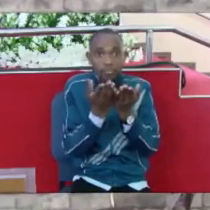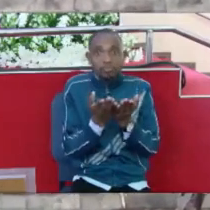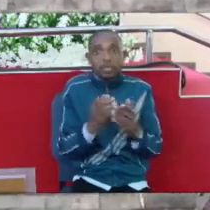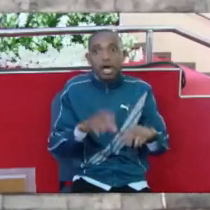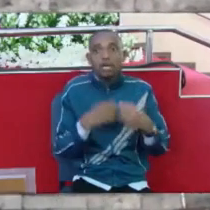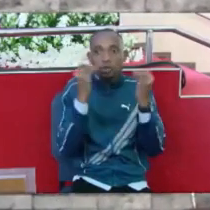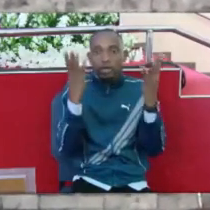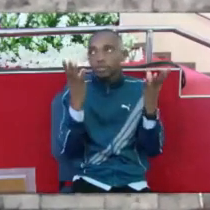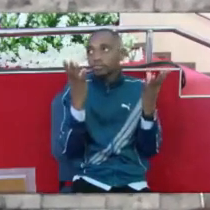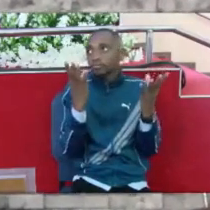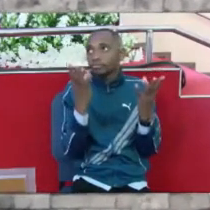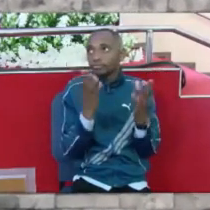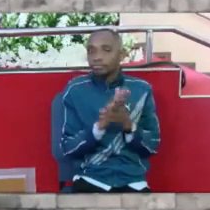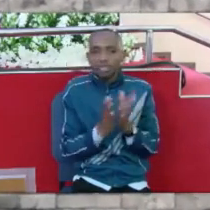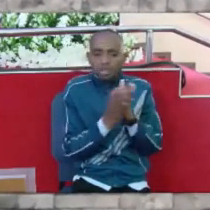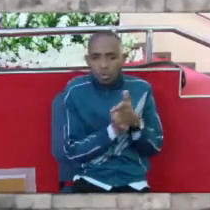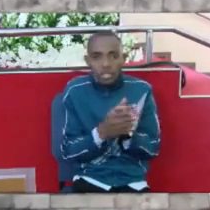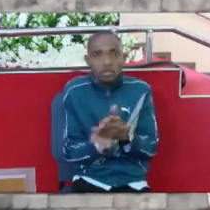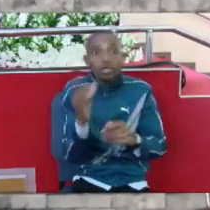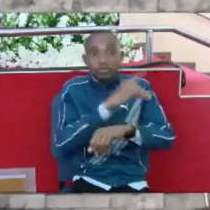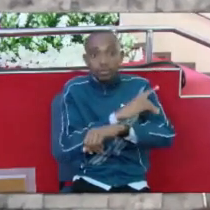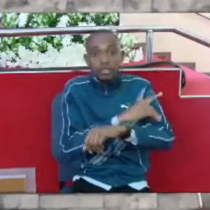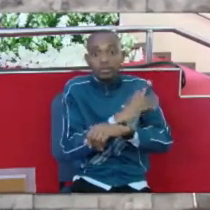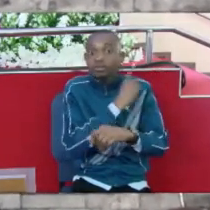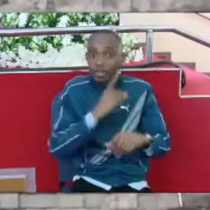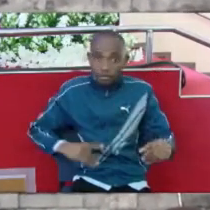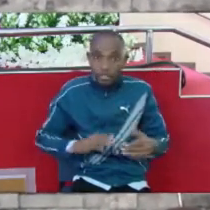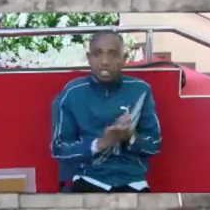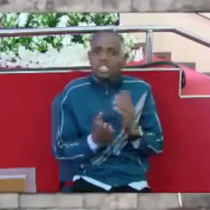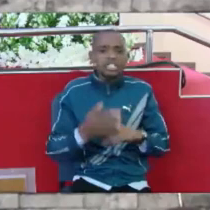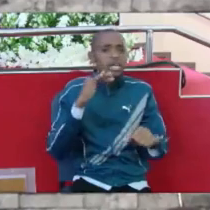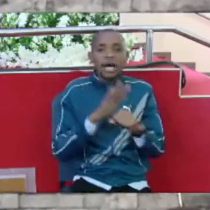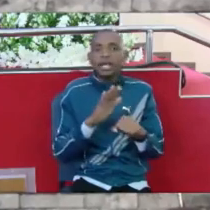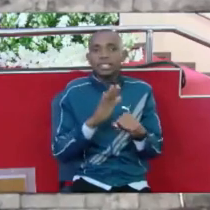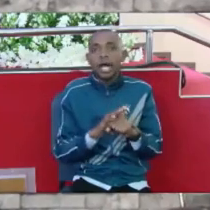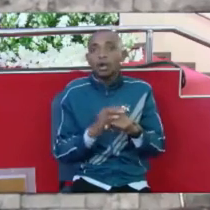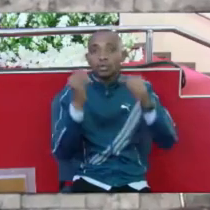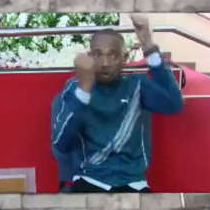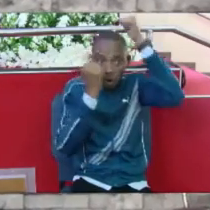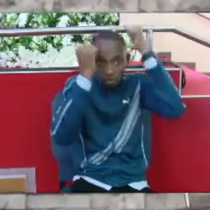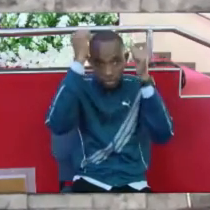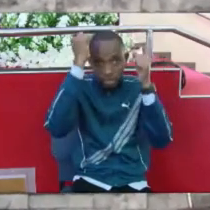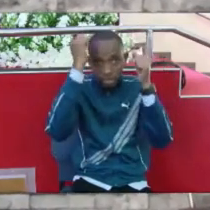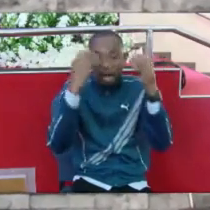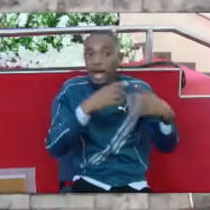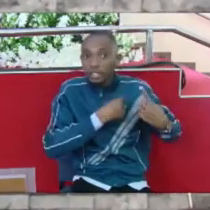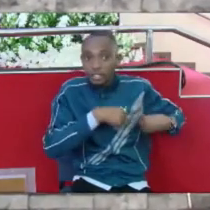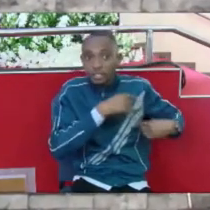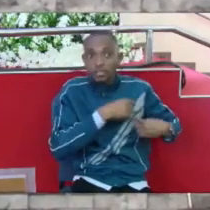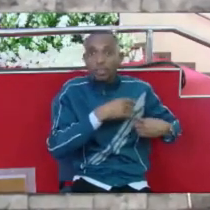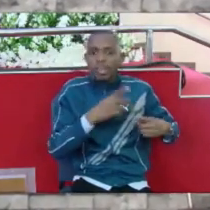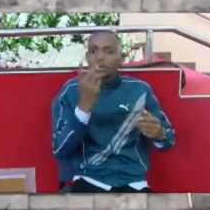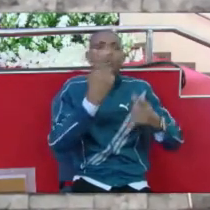Hallelujah. So the story of David, he had a lot of military gains. He was